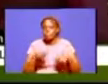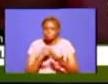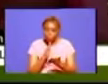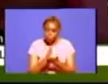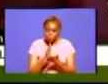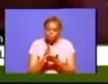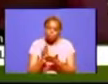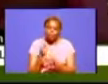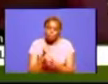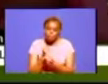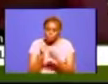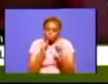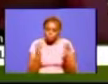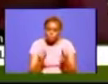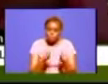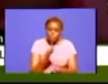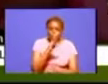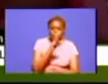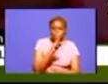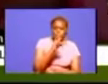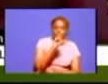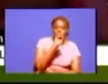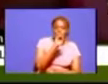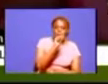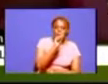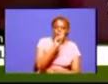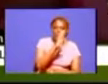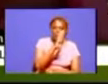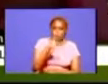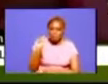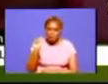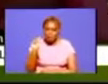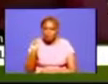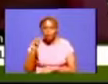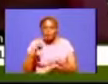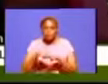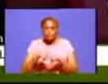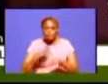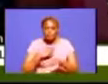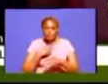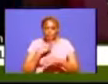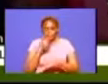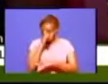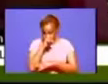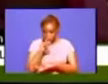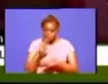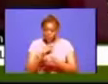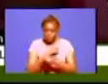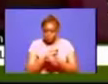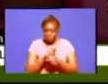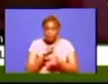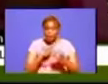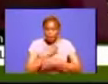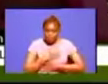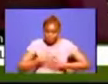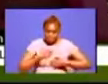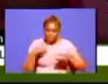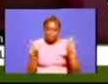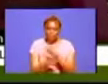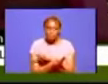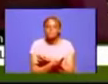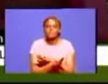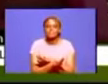deliver, you know, the Kiambaa seat, the hustler nation. I seriously appreciate and thank the Deputy President. Secondly,